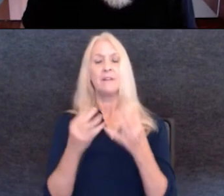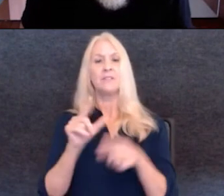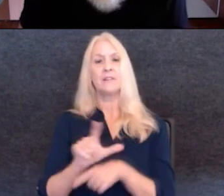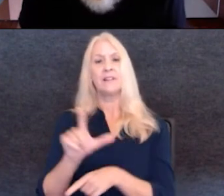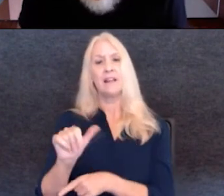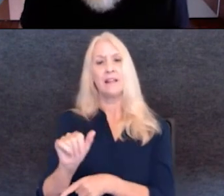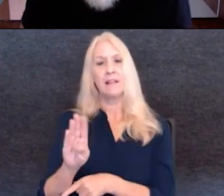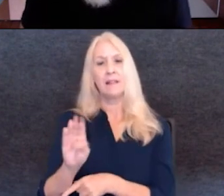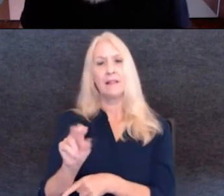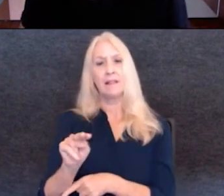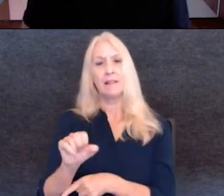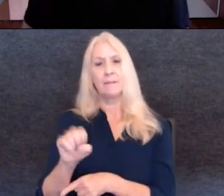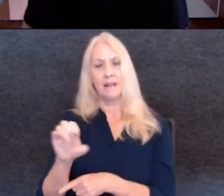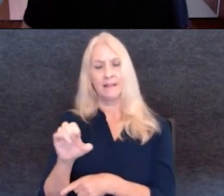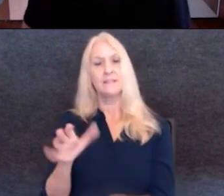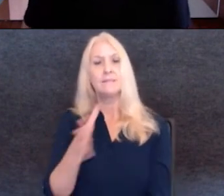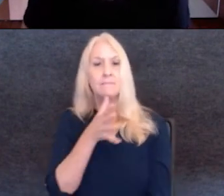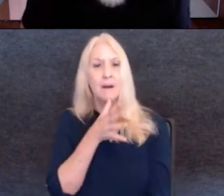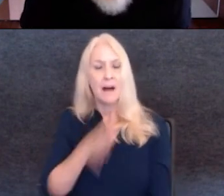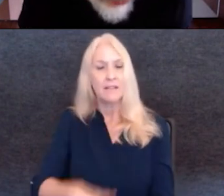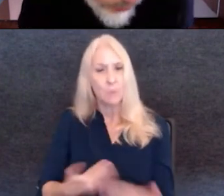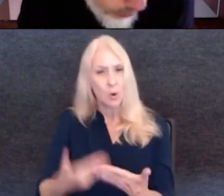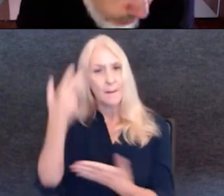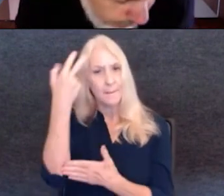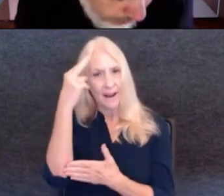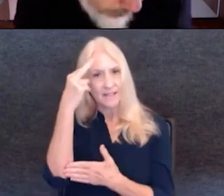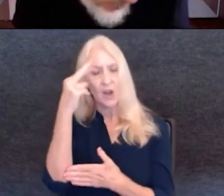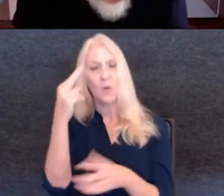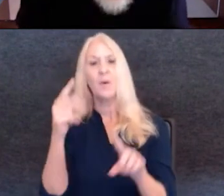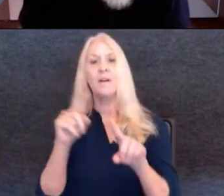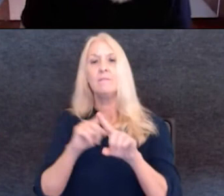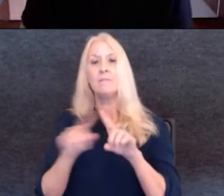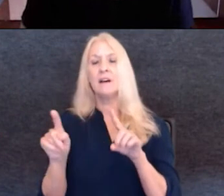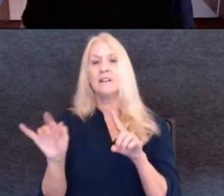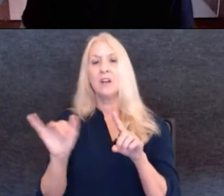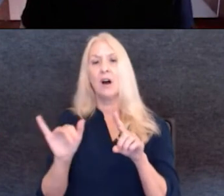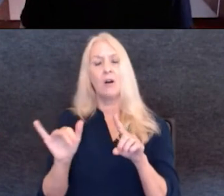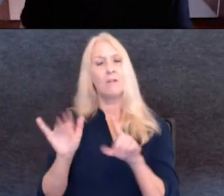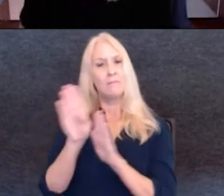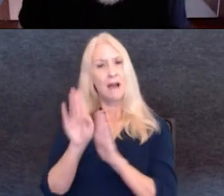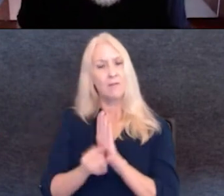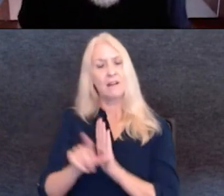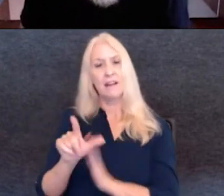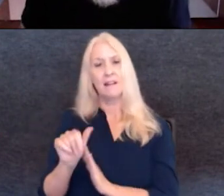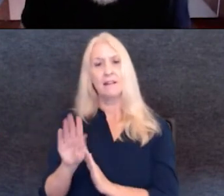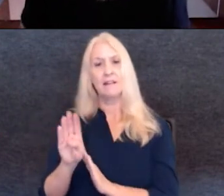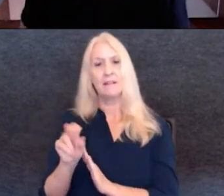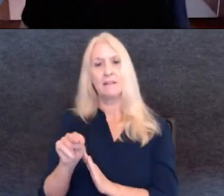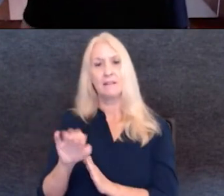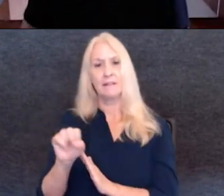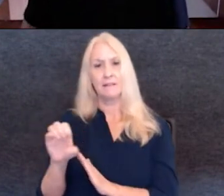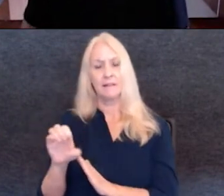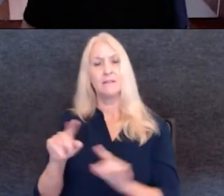Lebanese family. My mother was born in Mexico, but she also came from a Lebanese background. But it was this